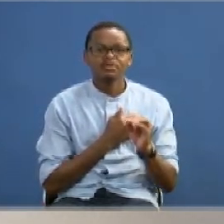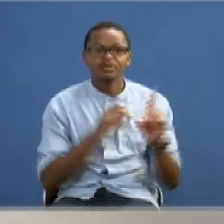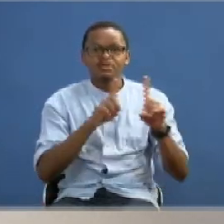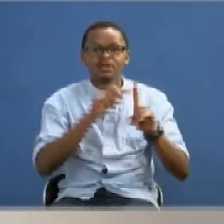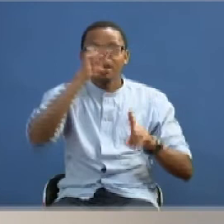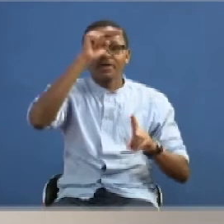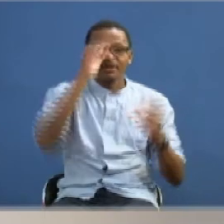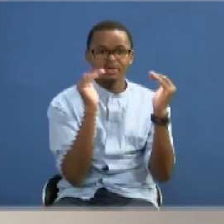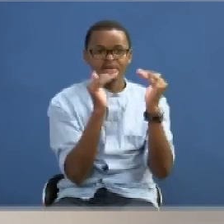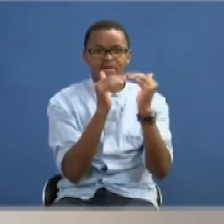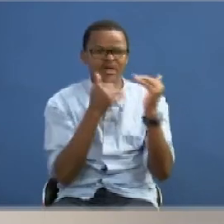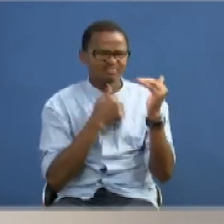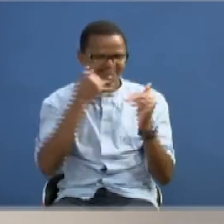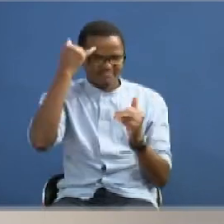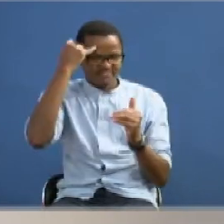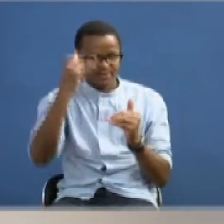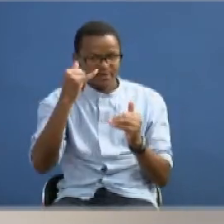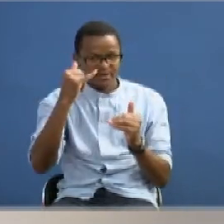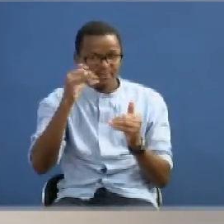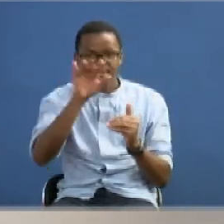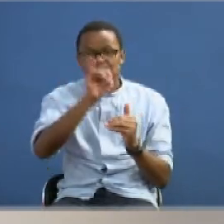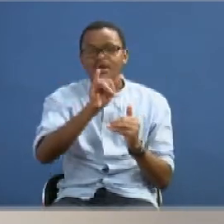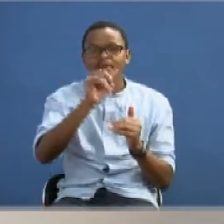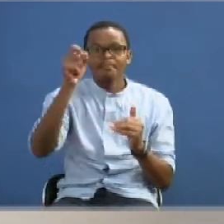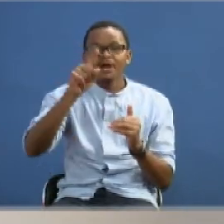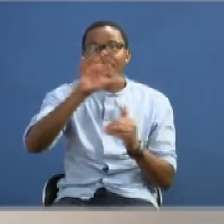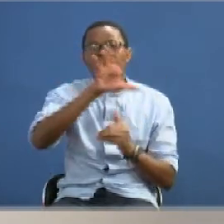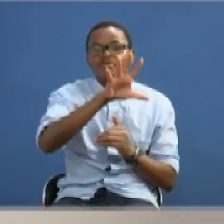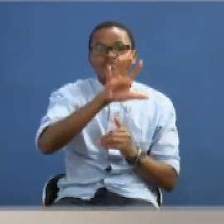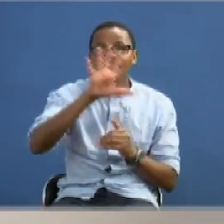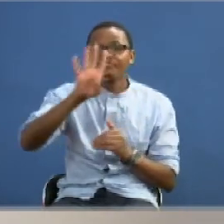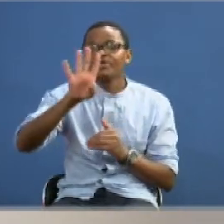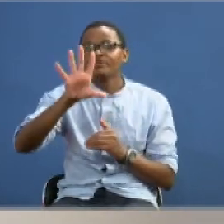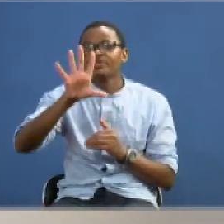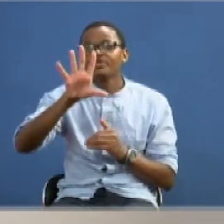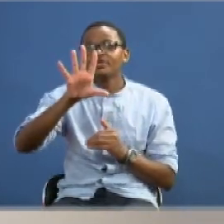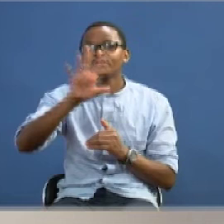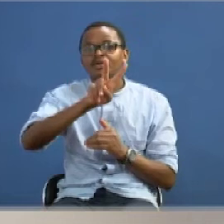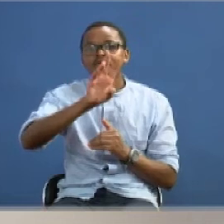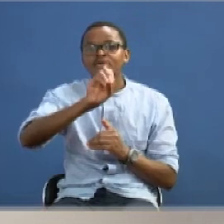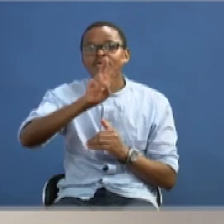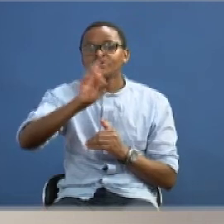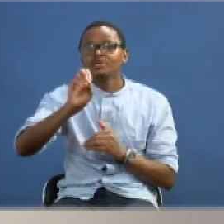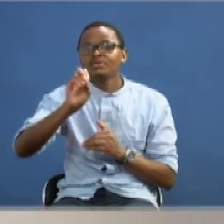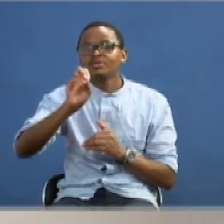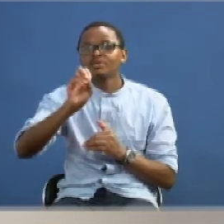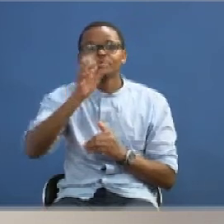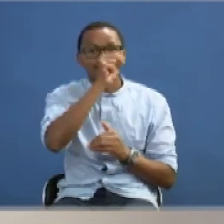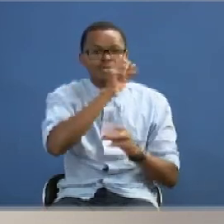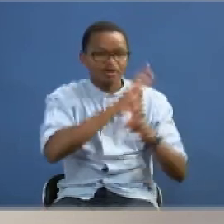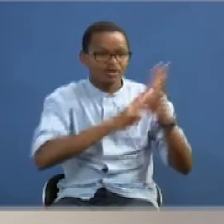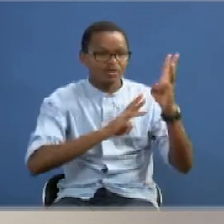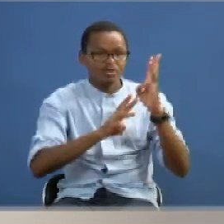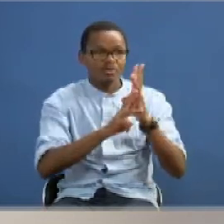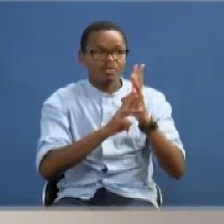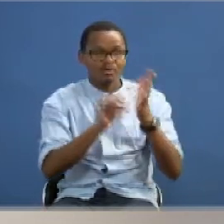at the highest level, would have imagined that by May 5th, 2020, the whole world would be in